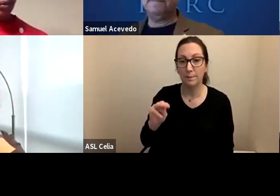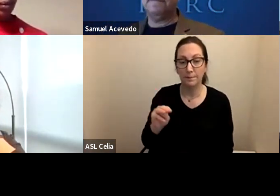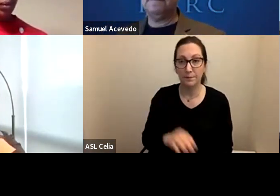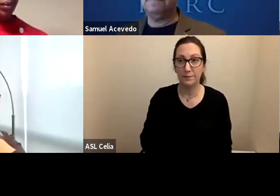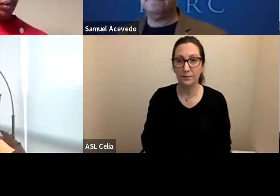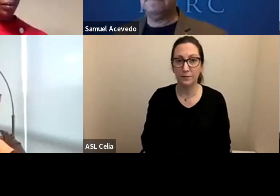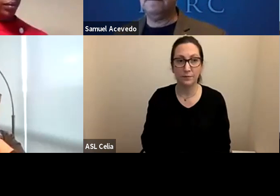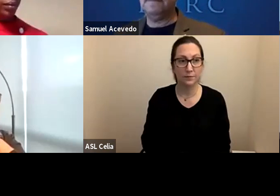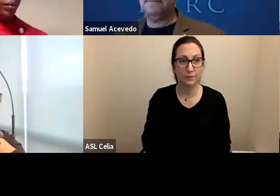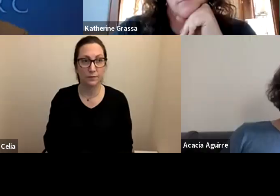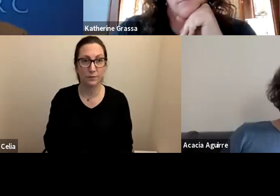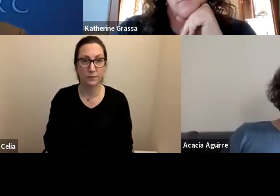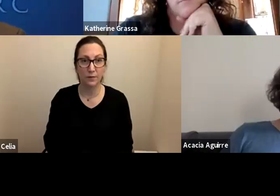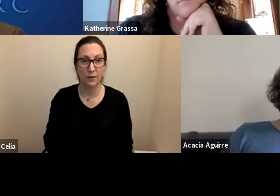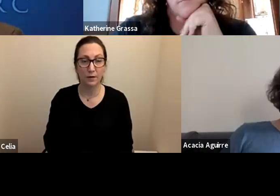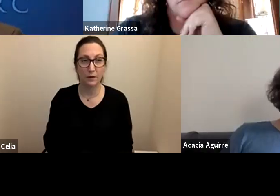I think there are